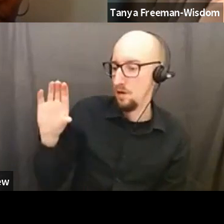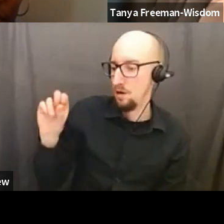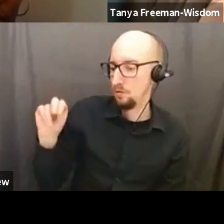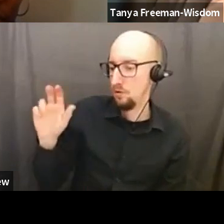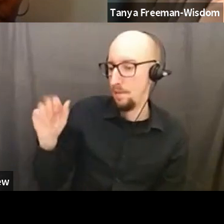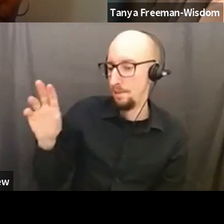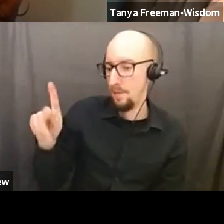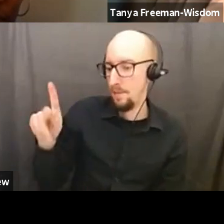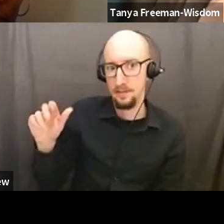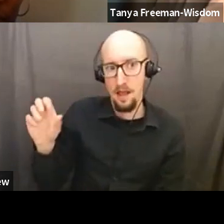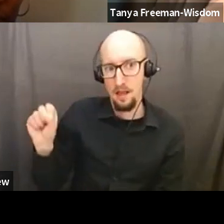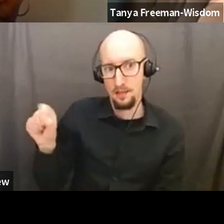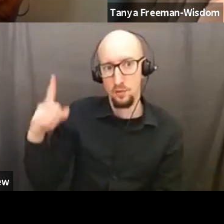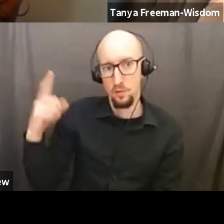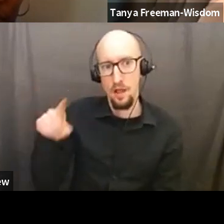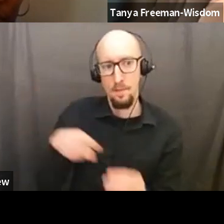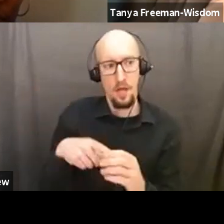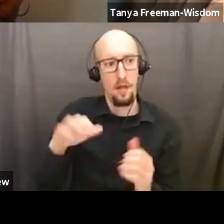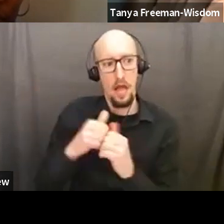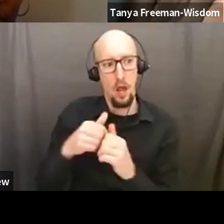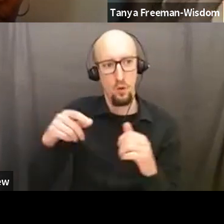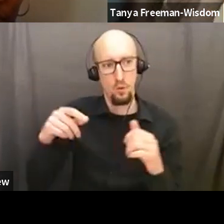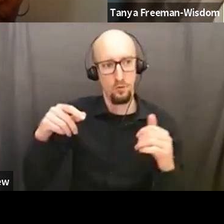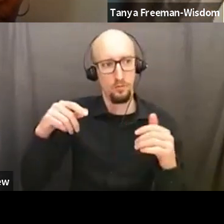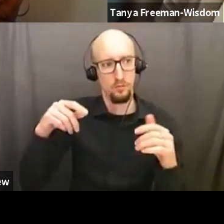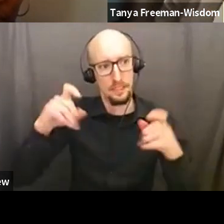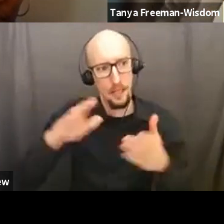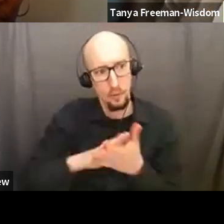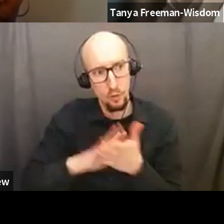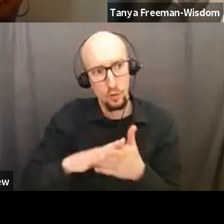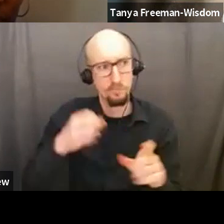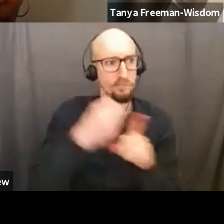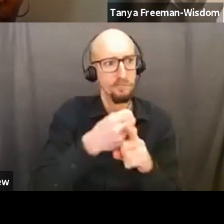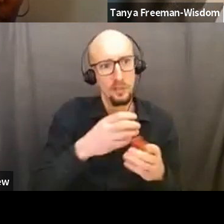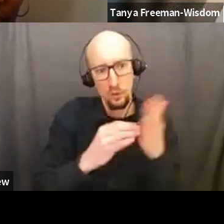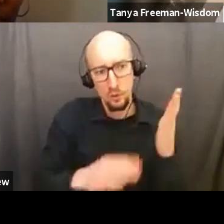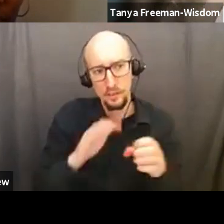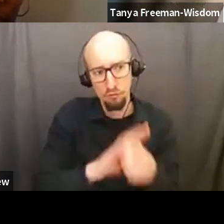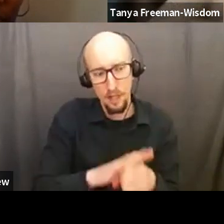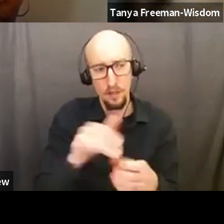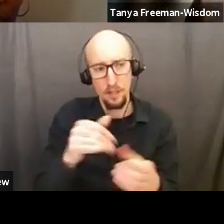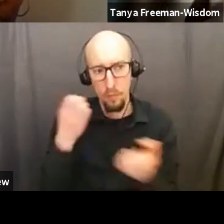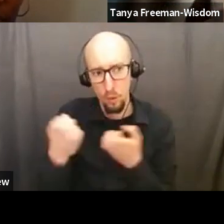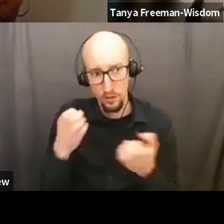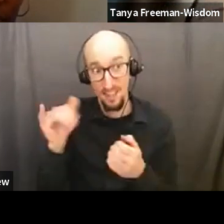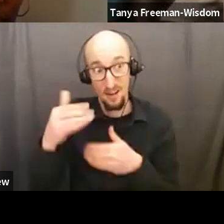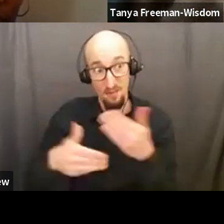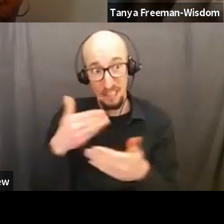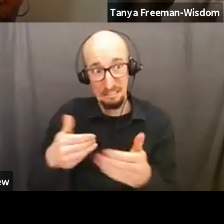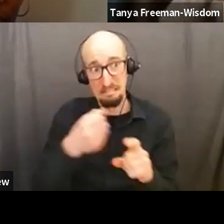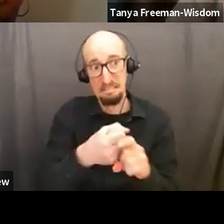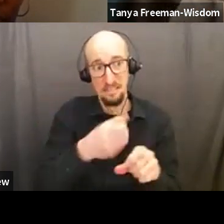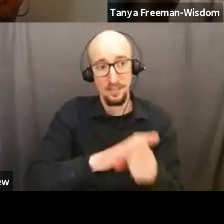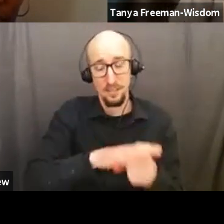the impact on students' emotions and stress that the exam school process has. While I was